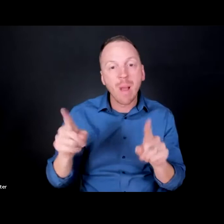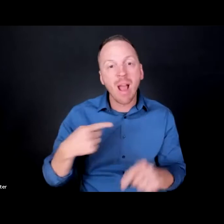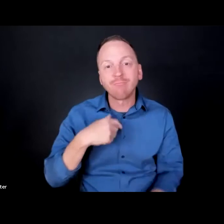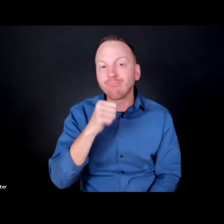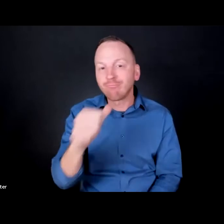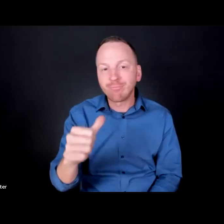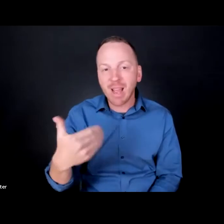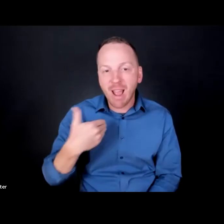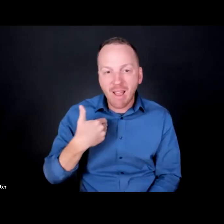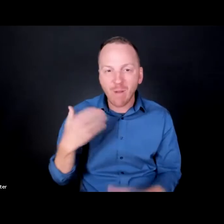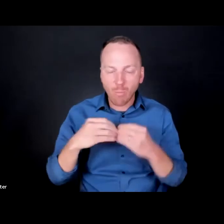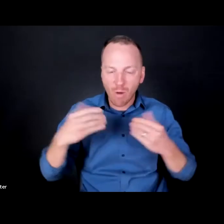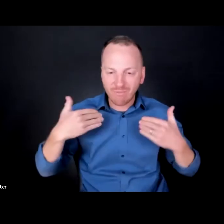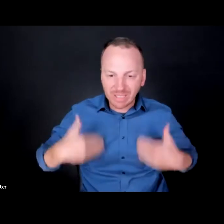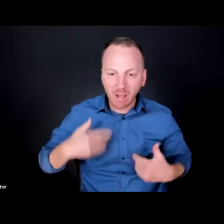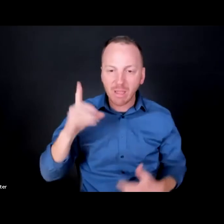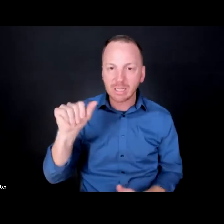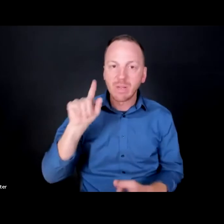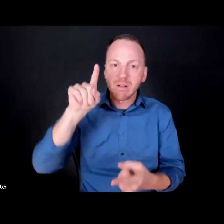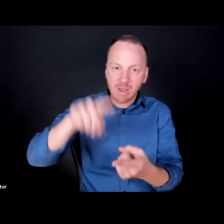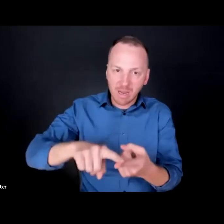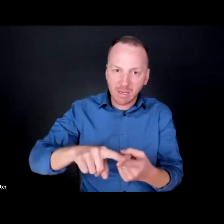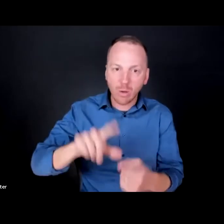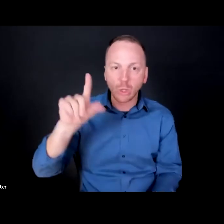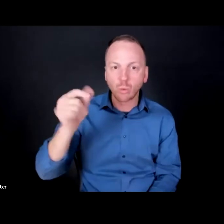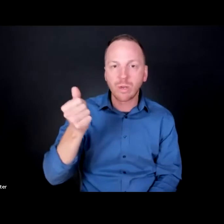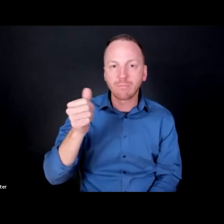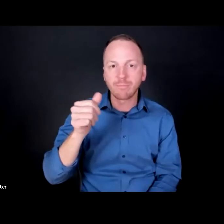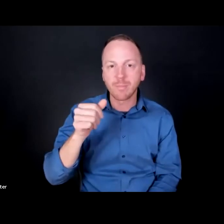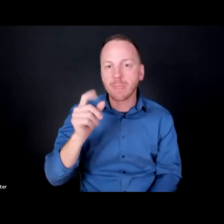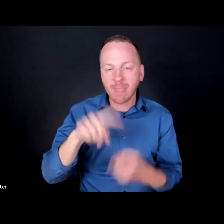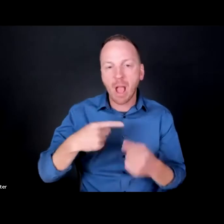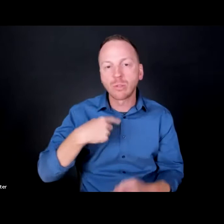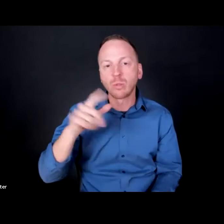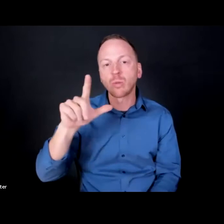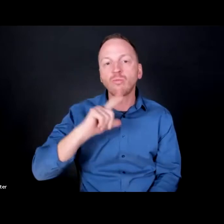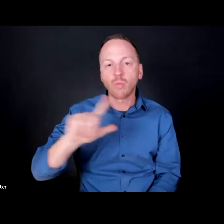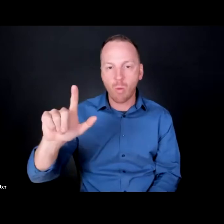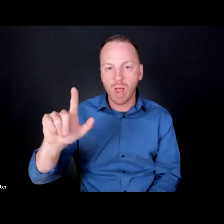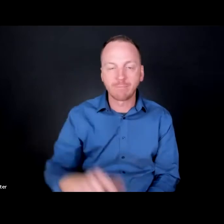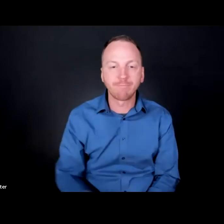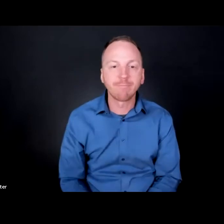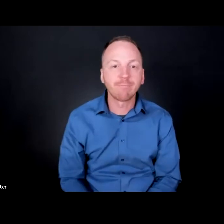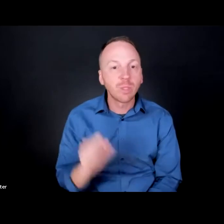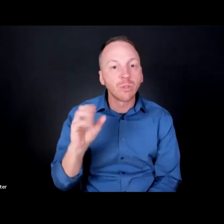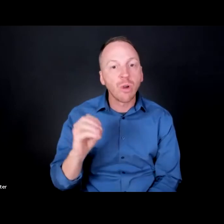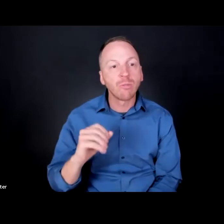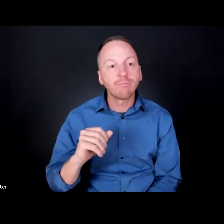didn't have a more physical disability until 2019, or until I was 21.